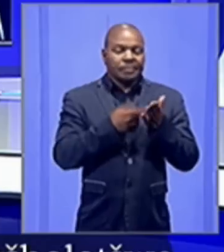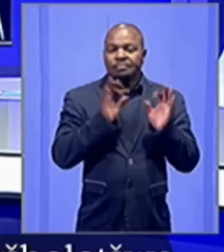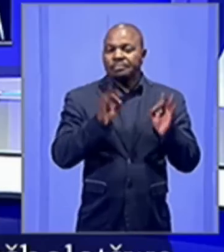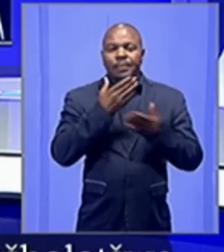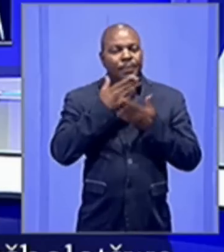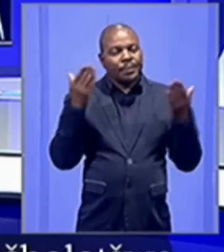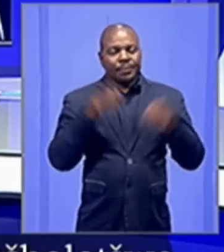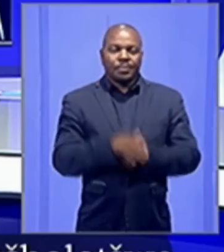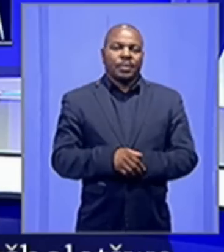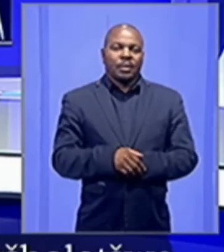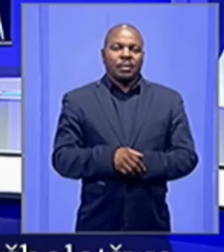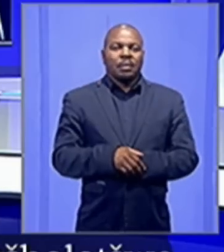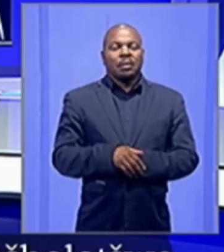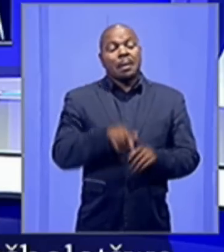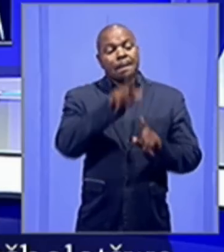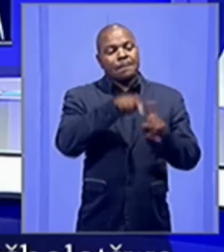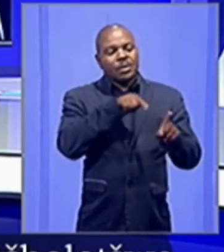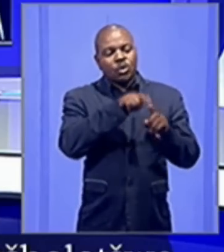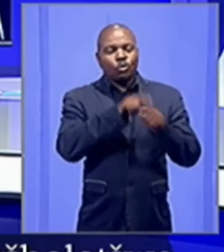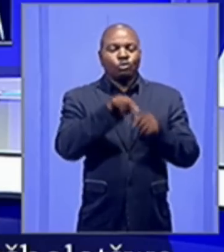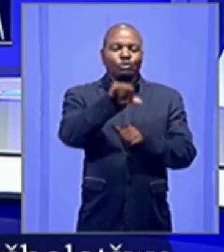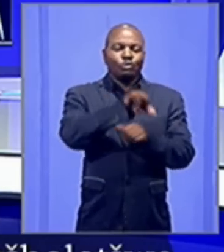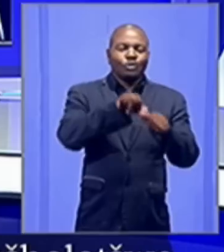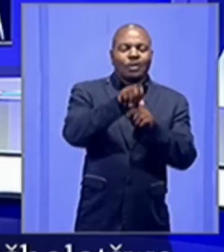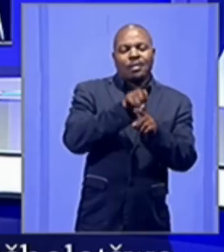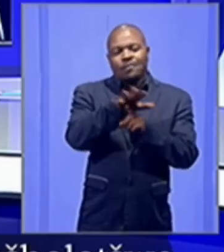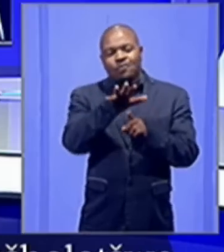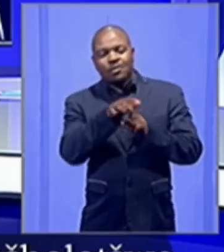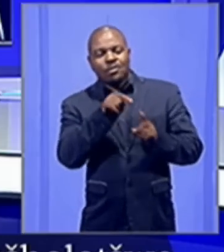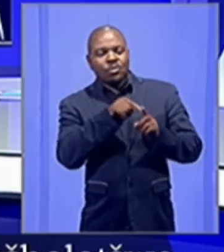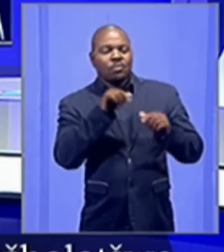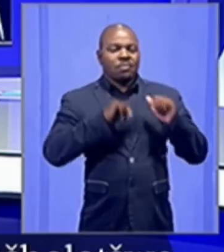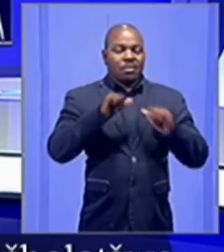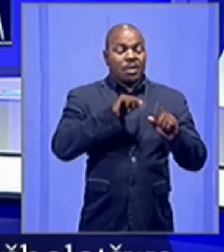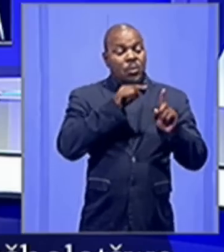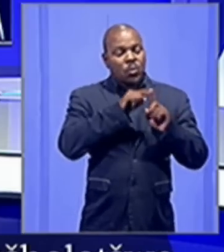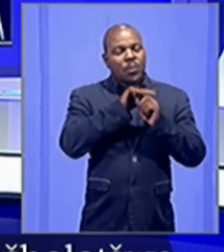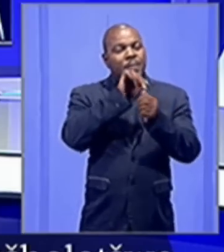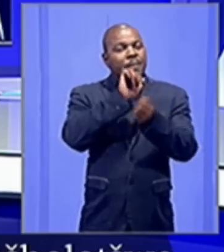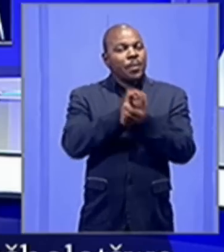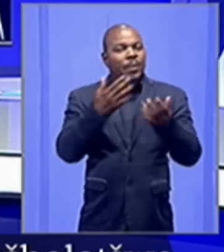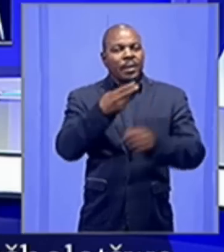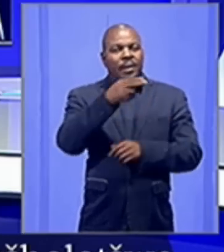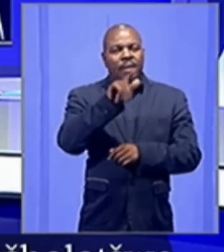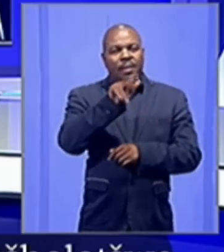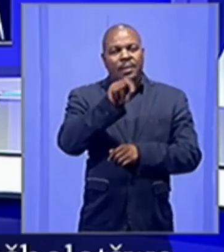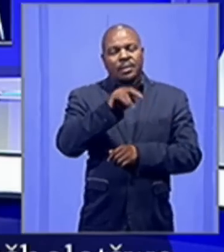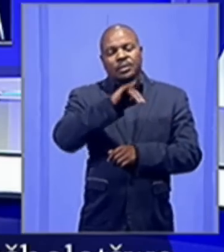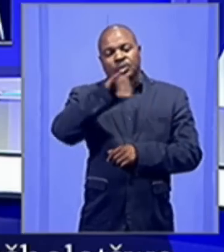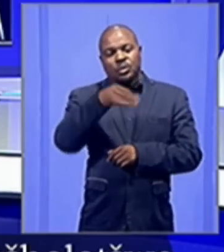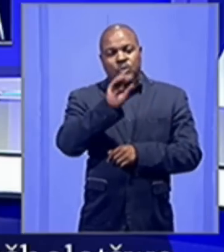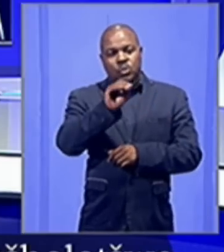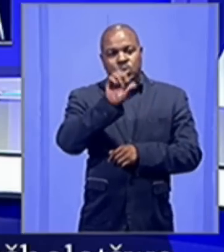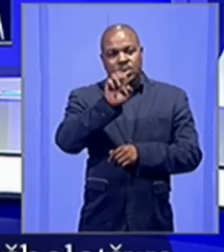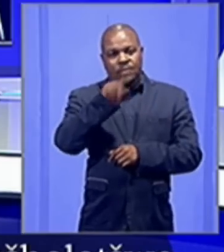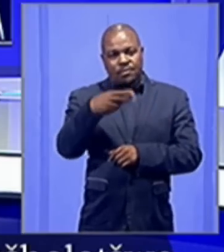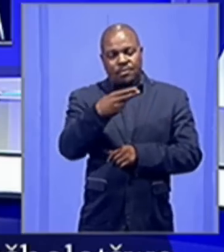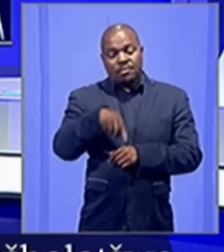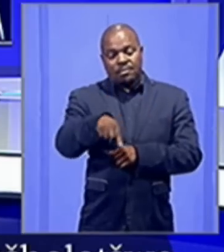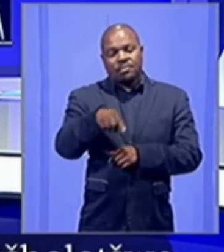bohlatse. Mohlohleletši wa dikgokagano tša leago o golegilwe ka bookelong bja Helen Joseph ka Sontaga ka baka